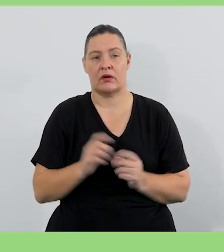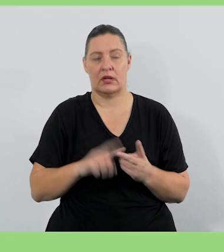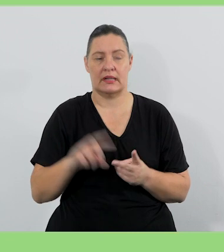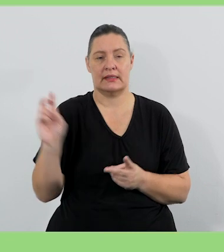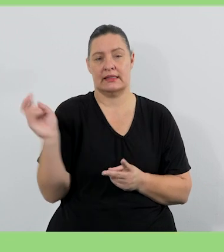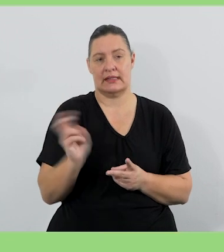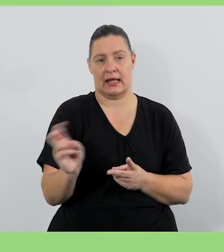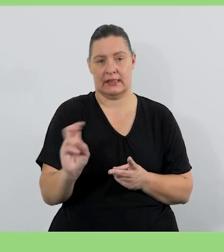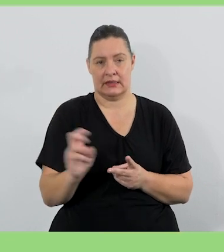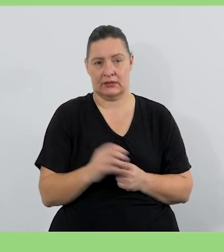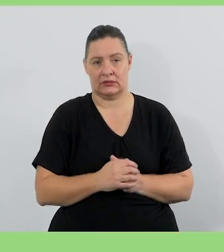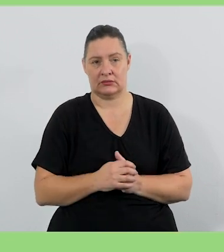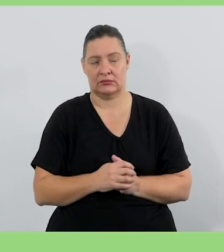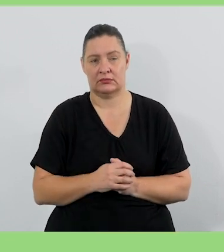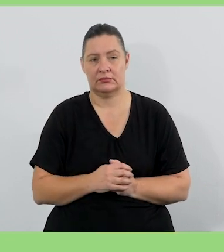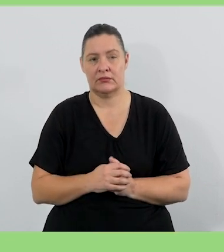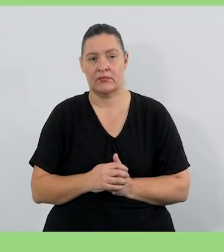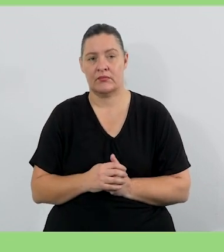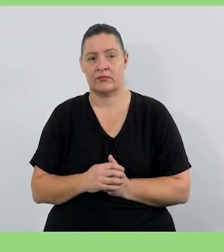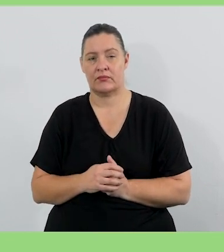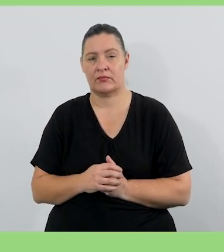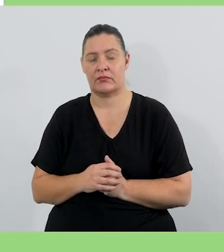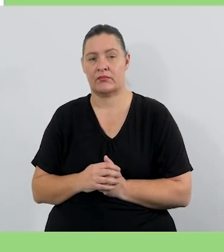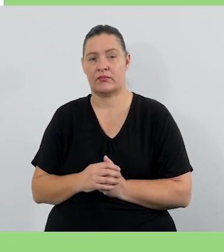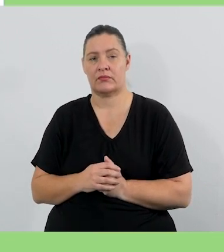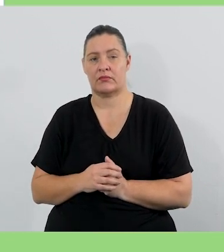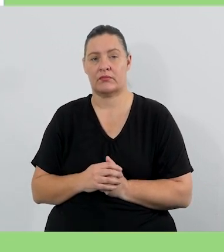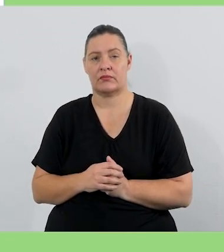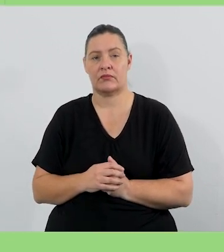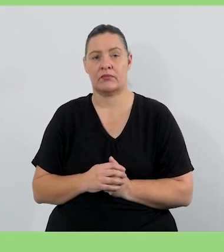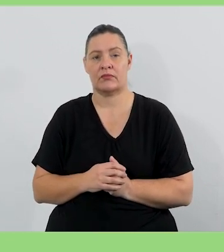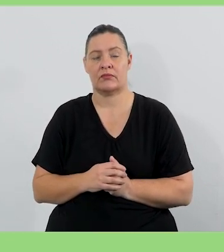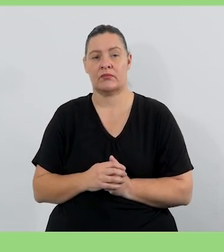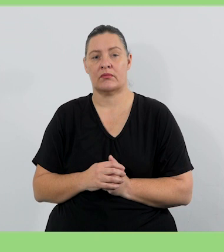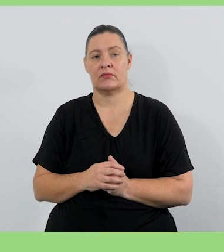choose our snake. That's our second predator.